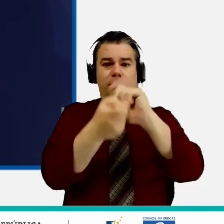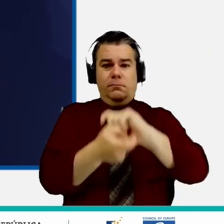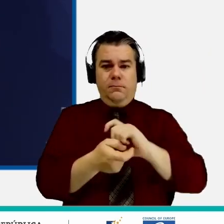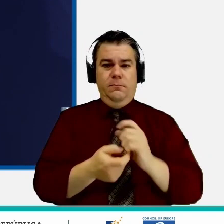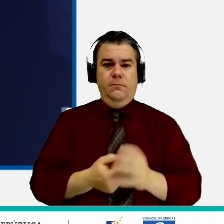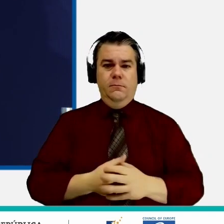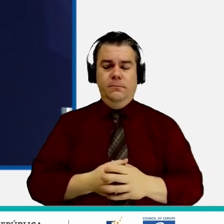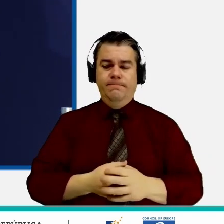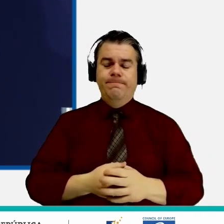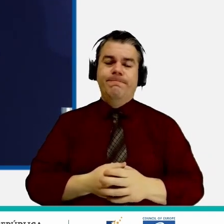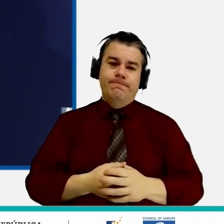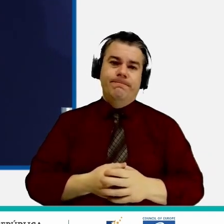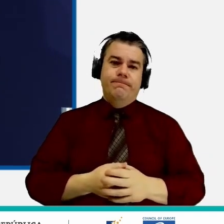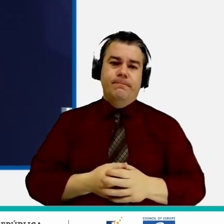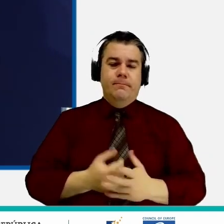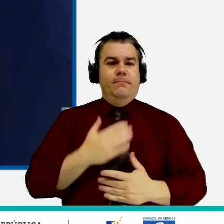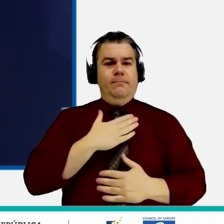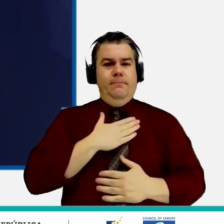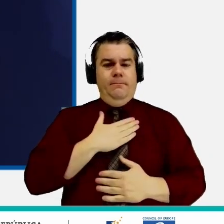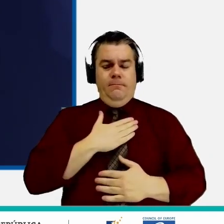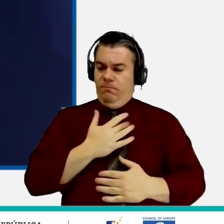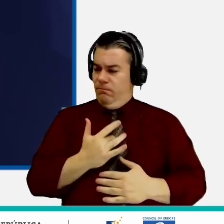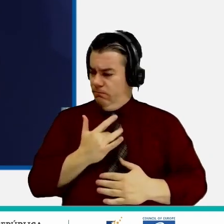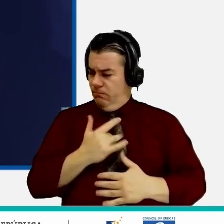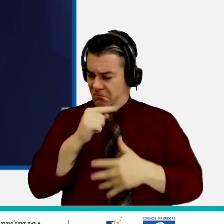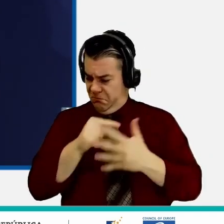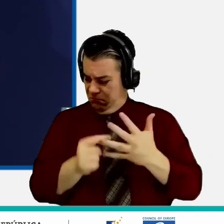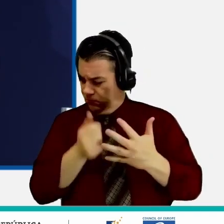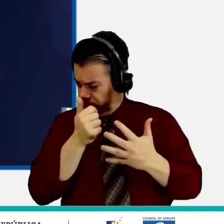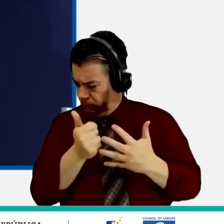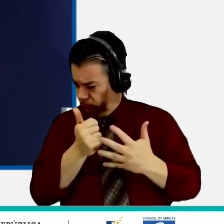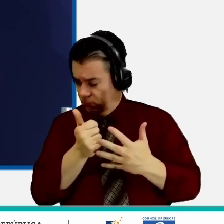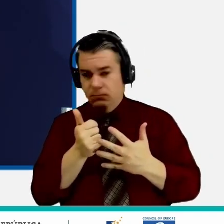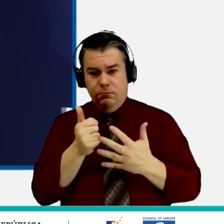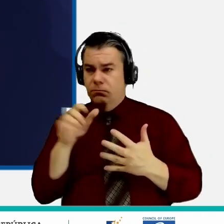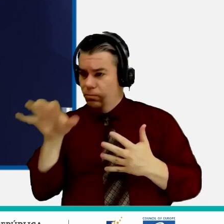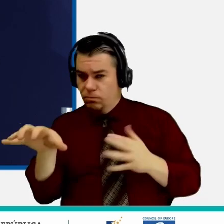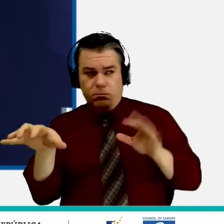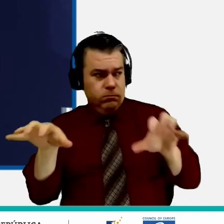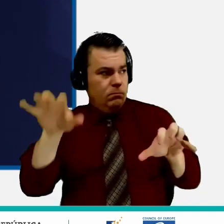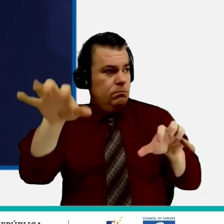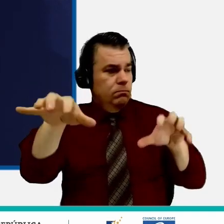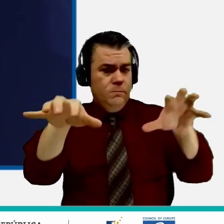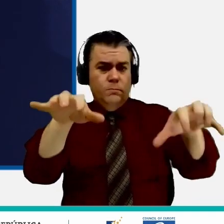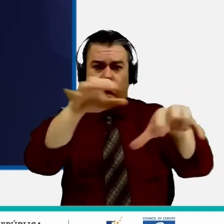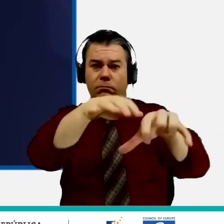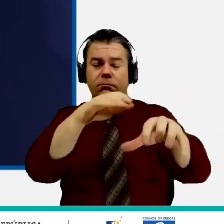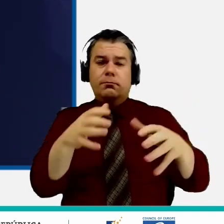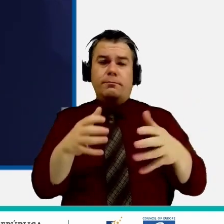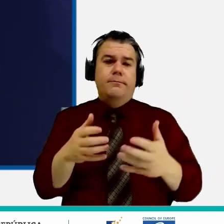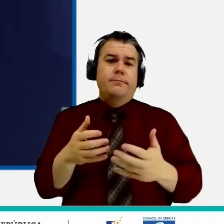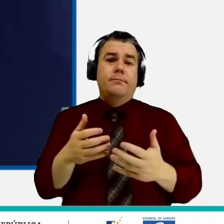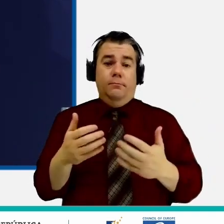our different values again in our society. And Young people are already at